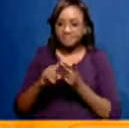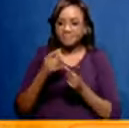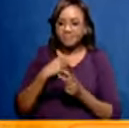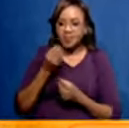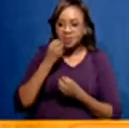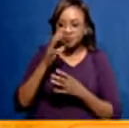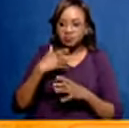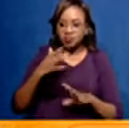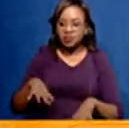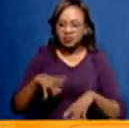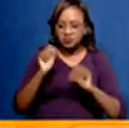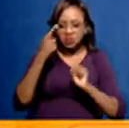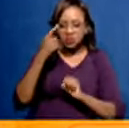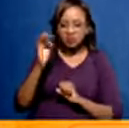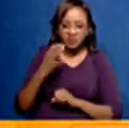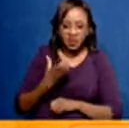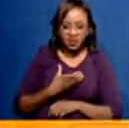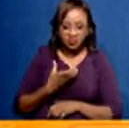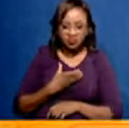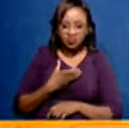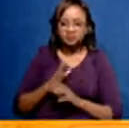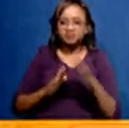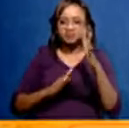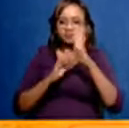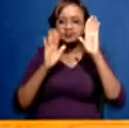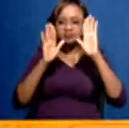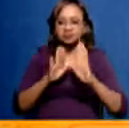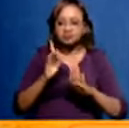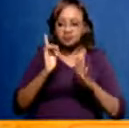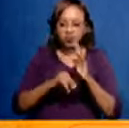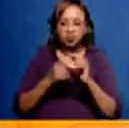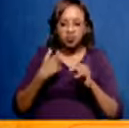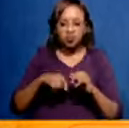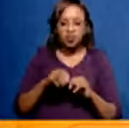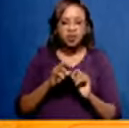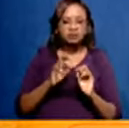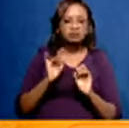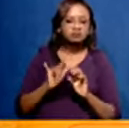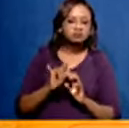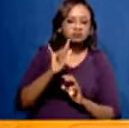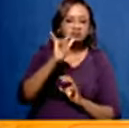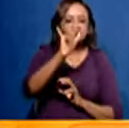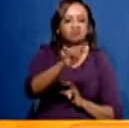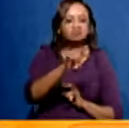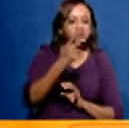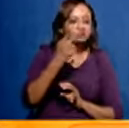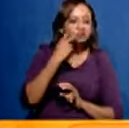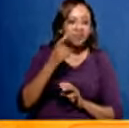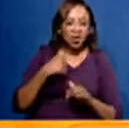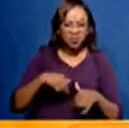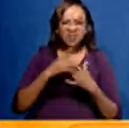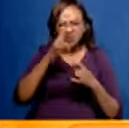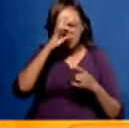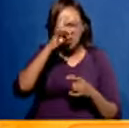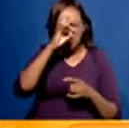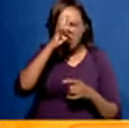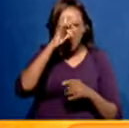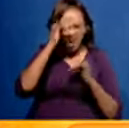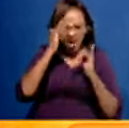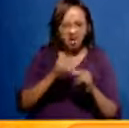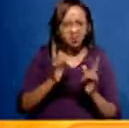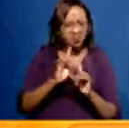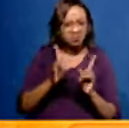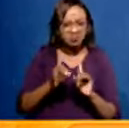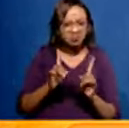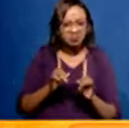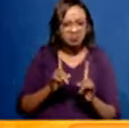Council, I said, what is very important is to do benchmarking. We should not invent everything from scratch. There are universities